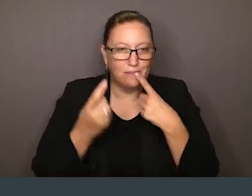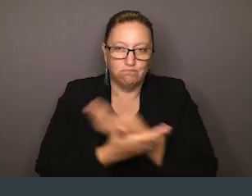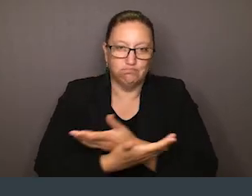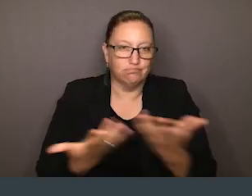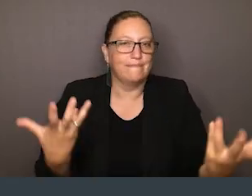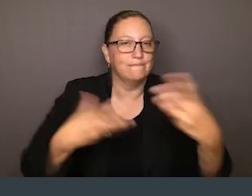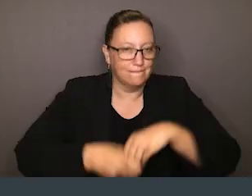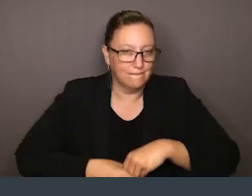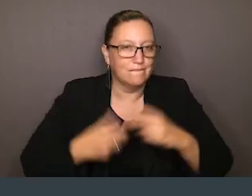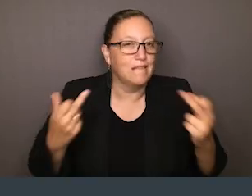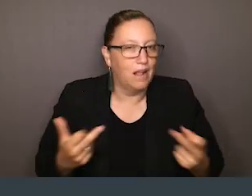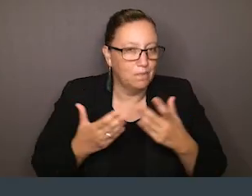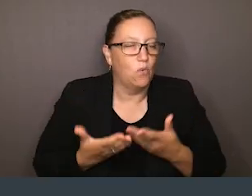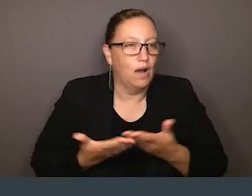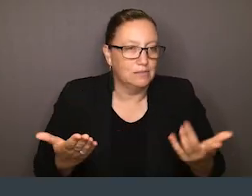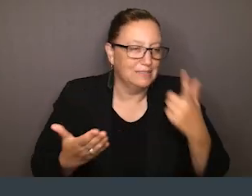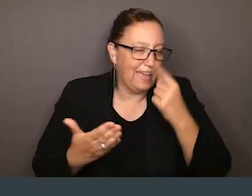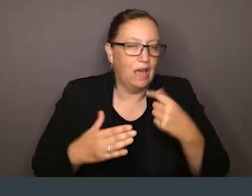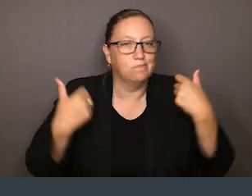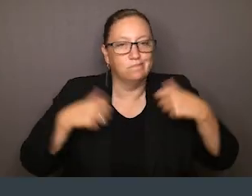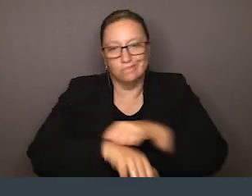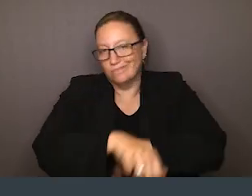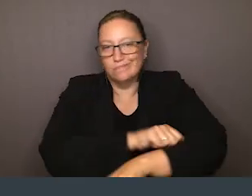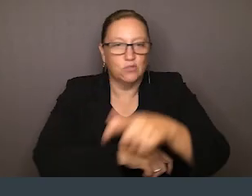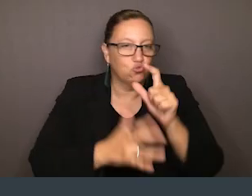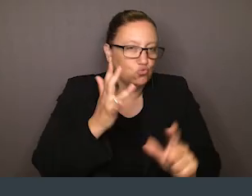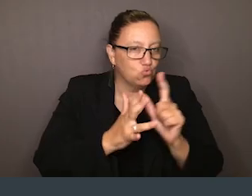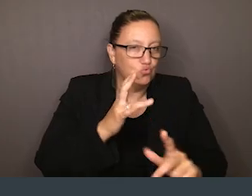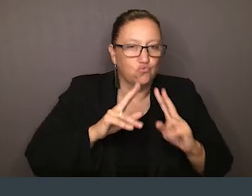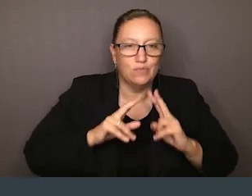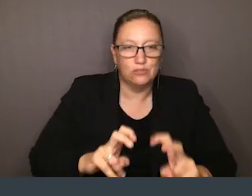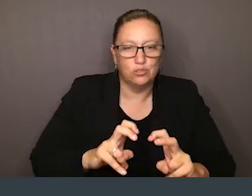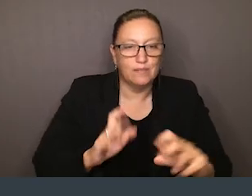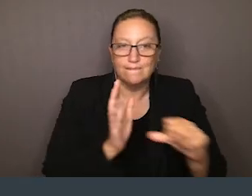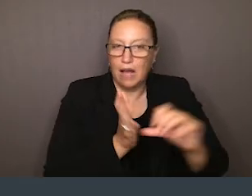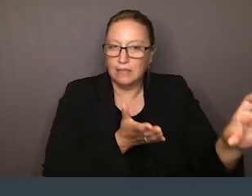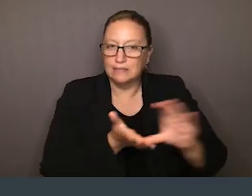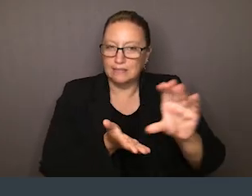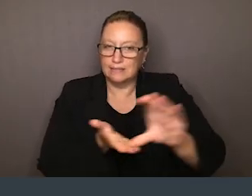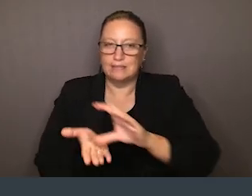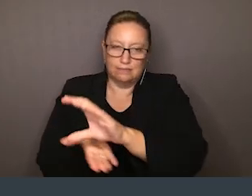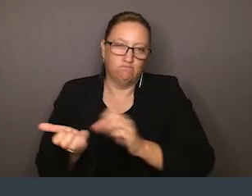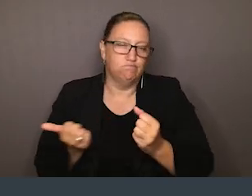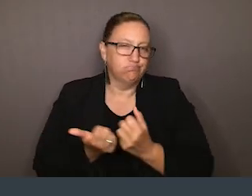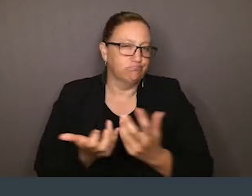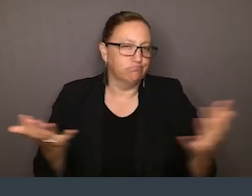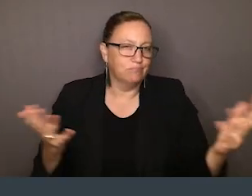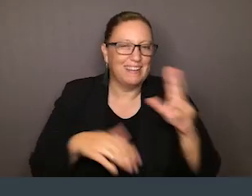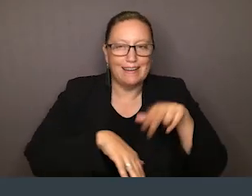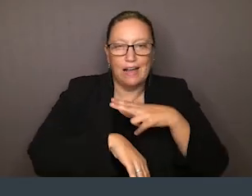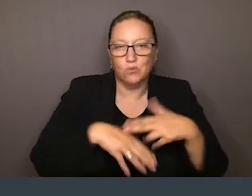information available to do the research. The funding for the studies came from lots of